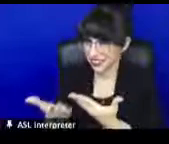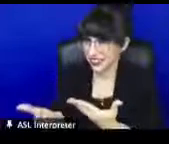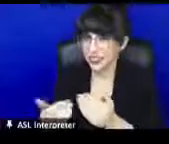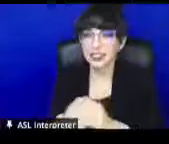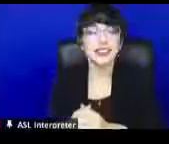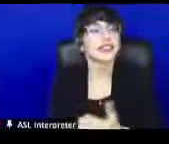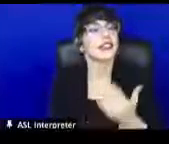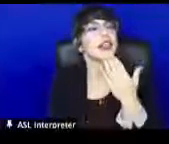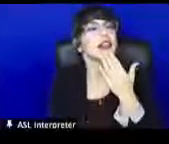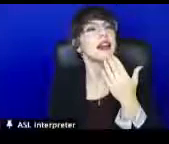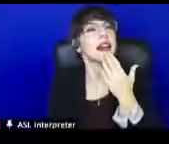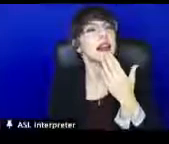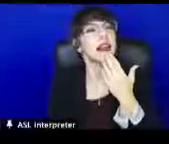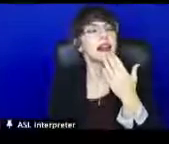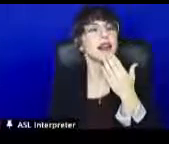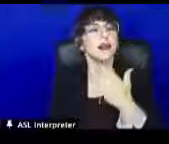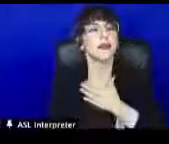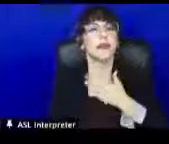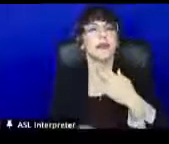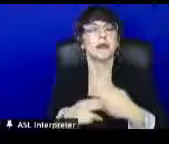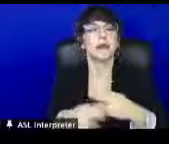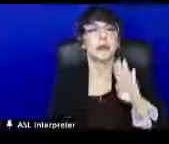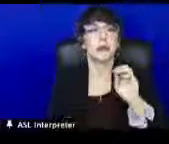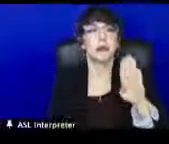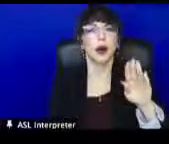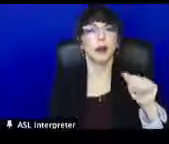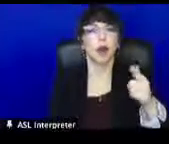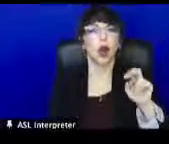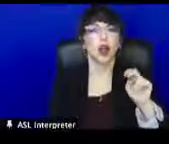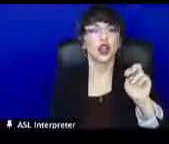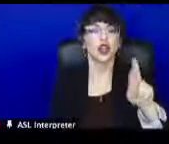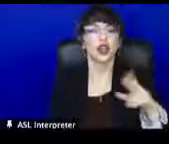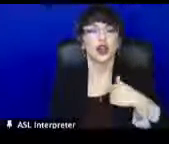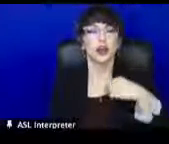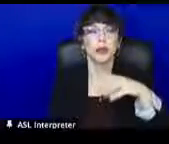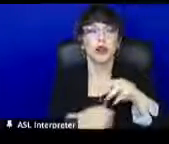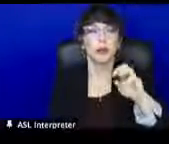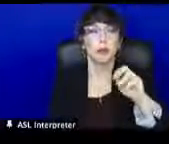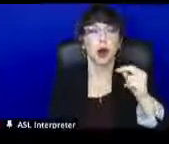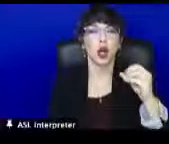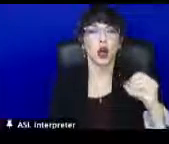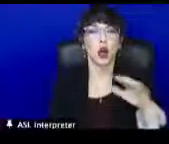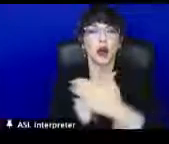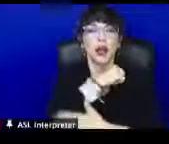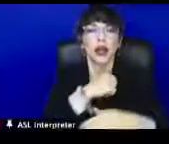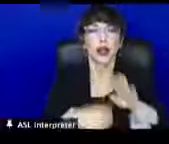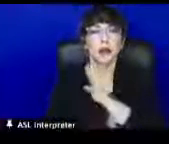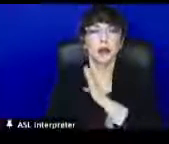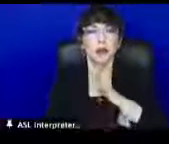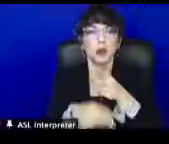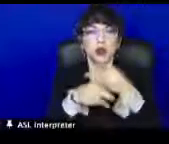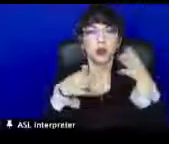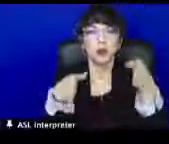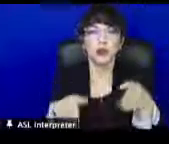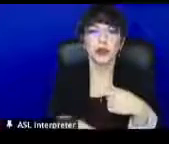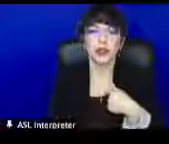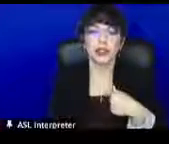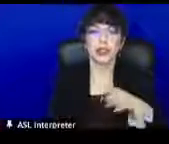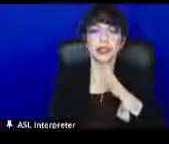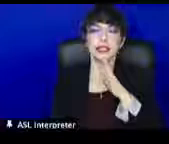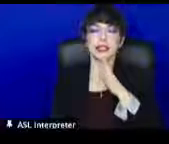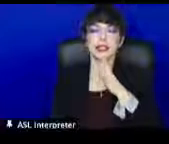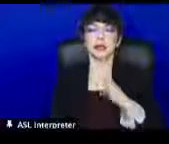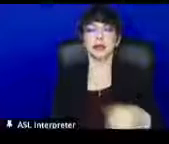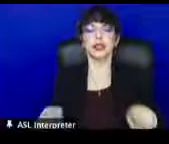Thank you very much. My name is Bob Gardner. I'm on the Mono County Board of Supervisors. I'm speaking today as a